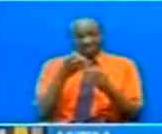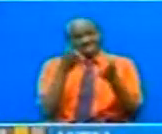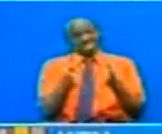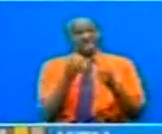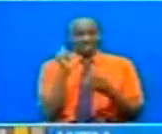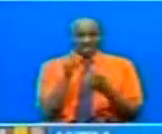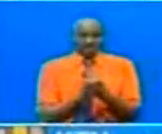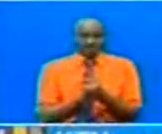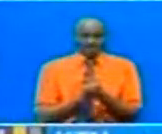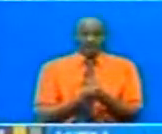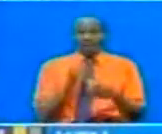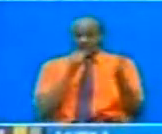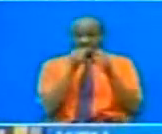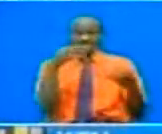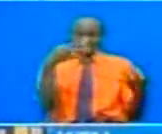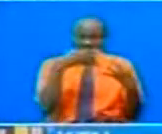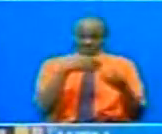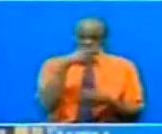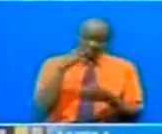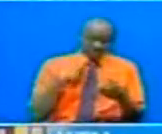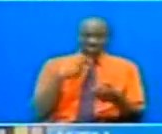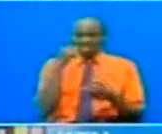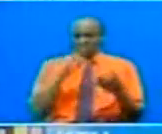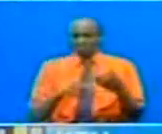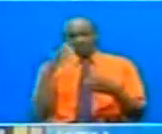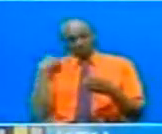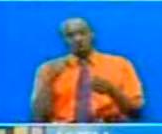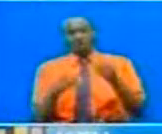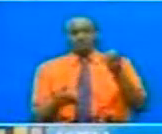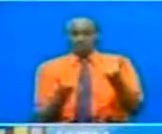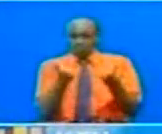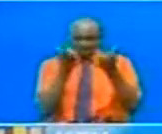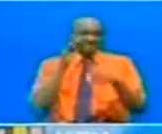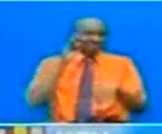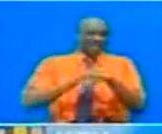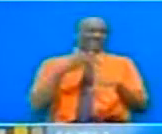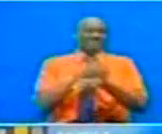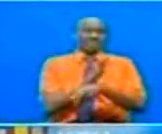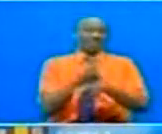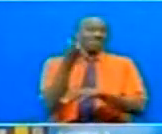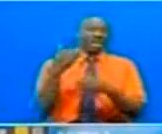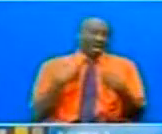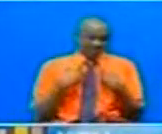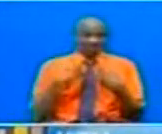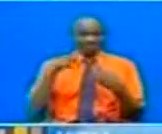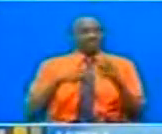country. The Boxing Federation and dubious promoters have been accused of killing the sport in the country. Boxing lovers organized